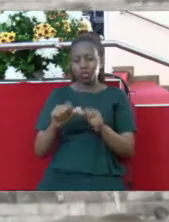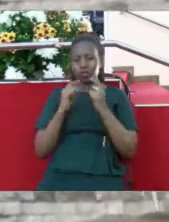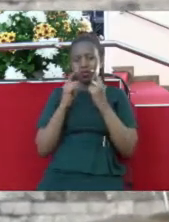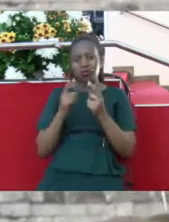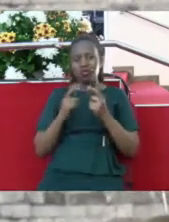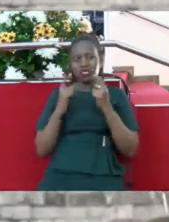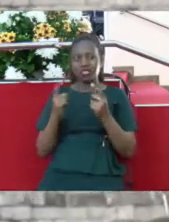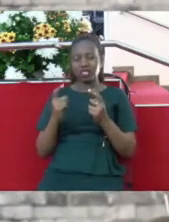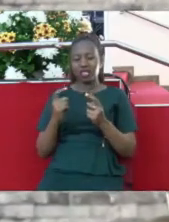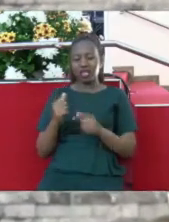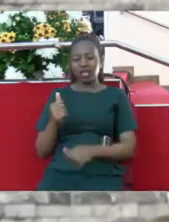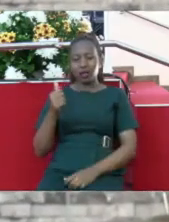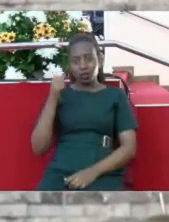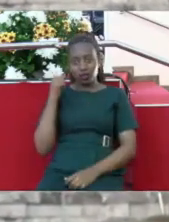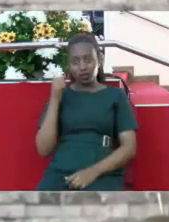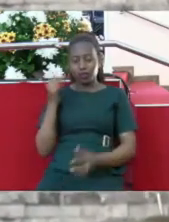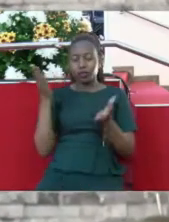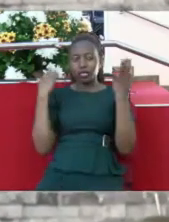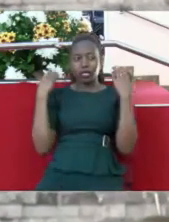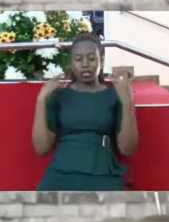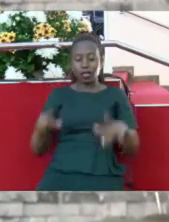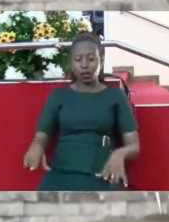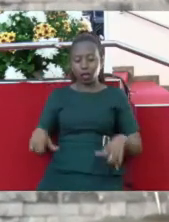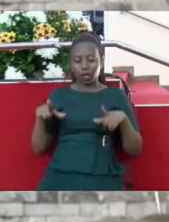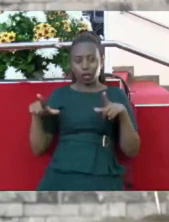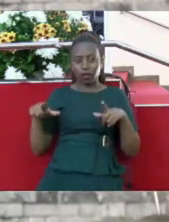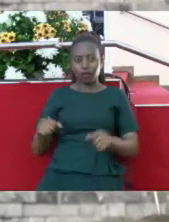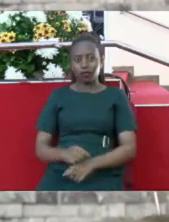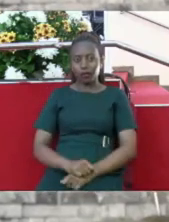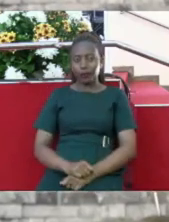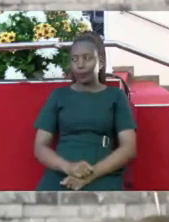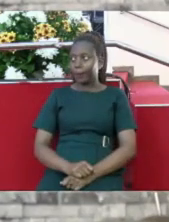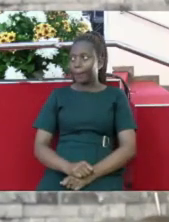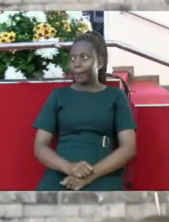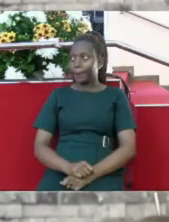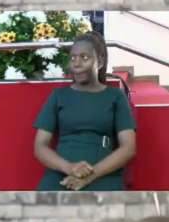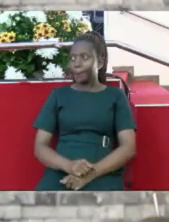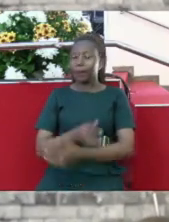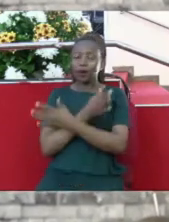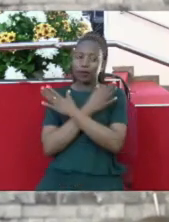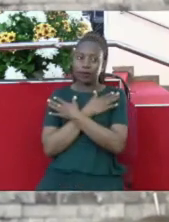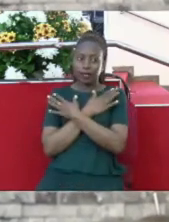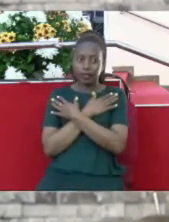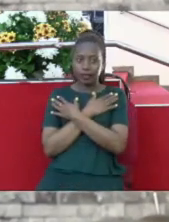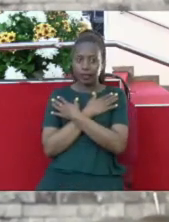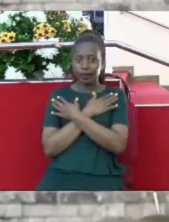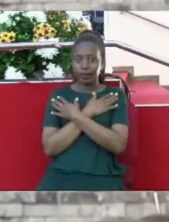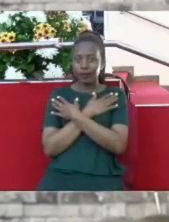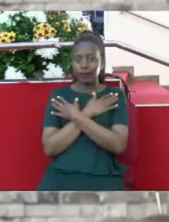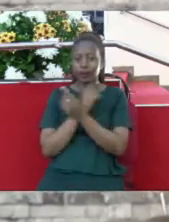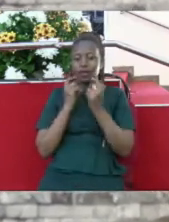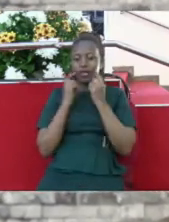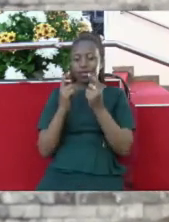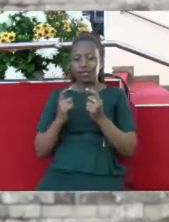are refusing the eternal life that comes. Unakataa uzima wa milele ambao unakuja kupitia Yesu Kristo. Friends, marafiki. Sin is a